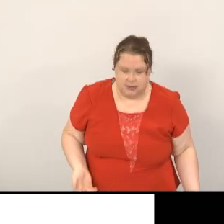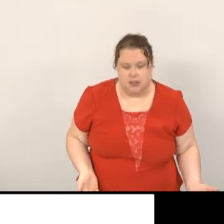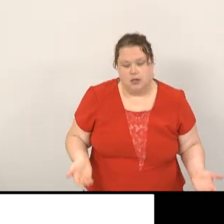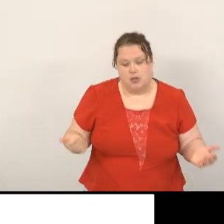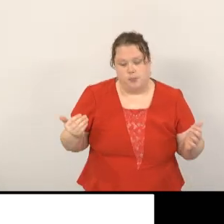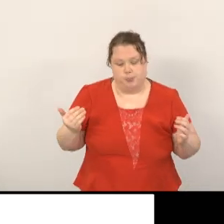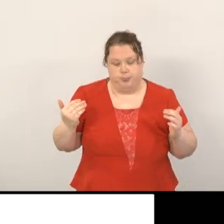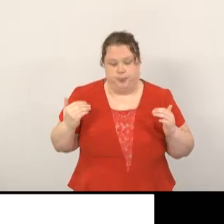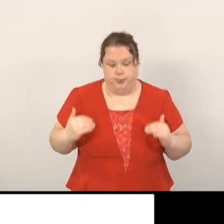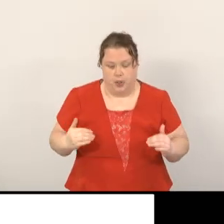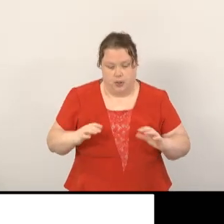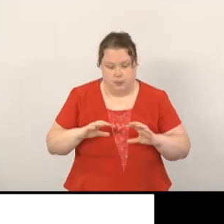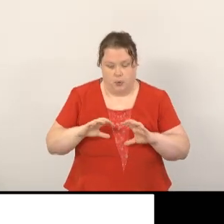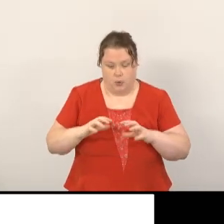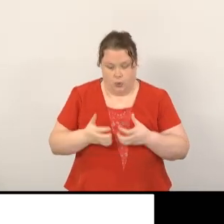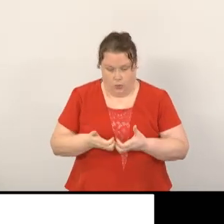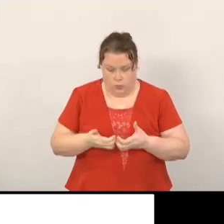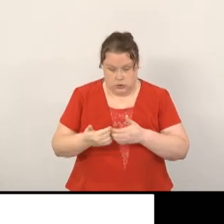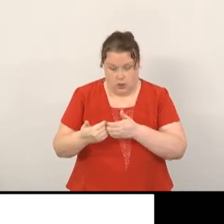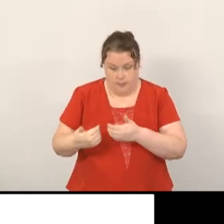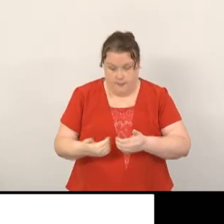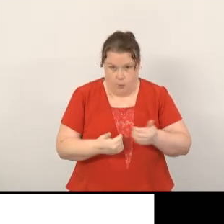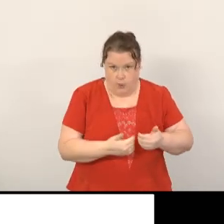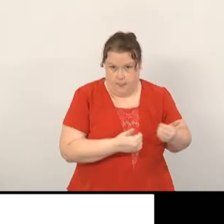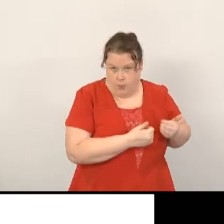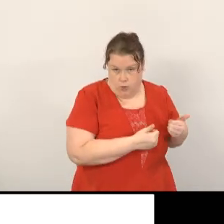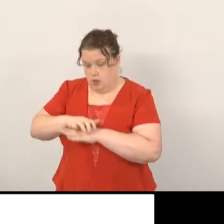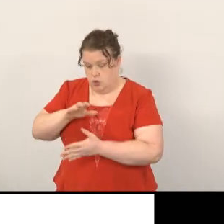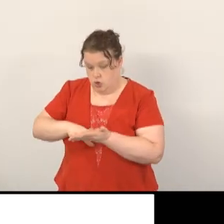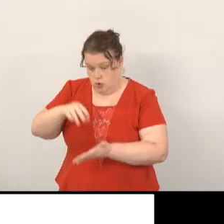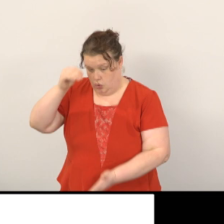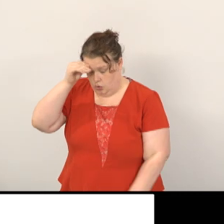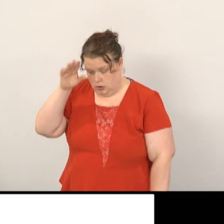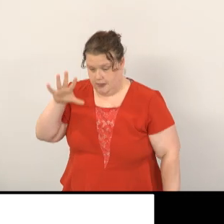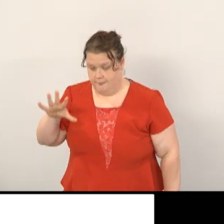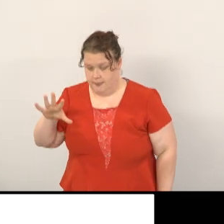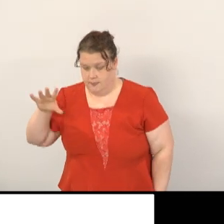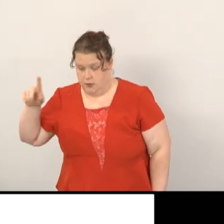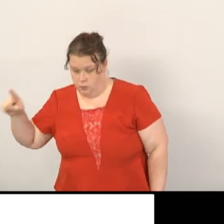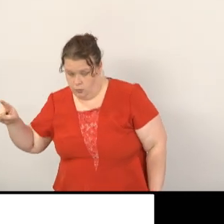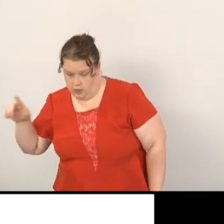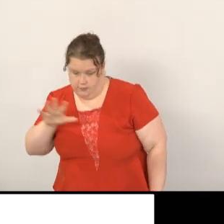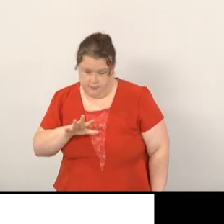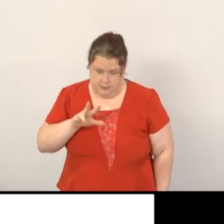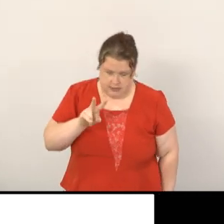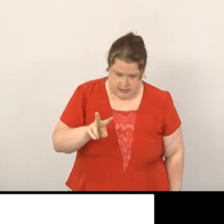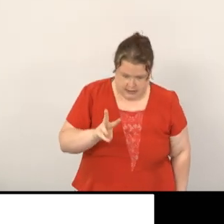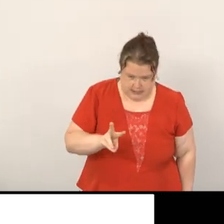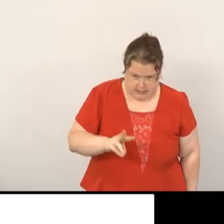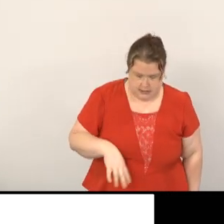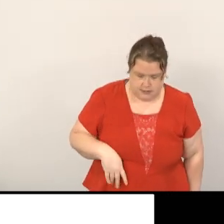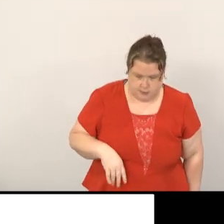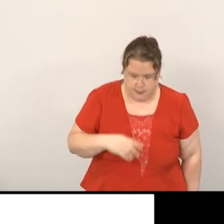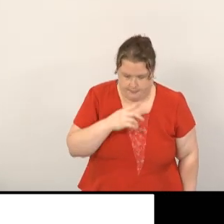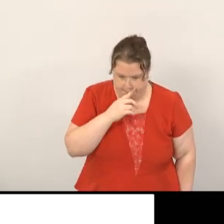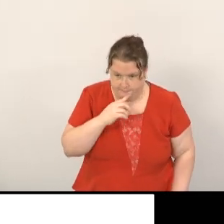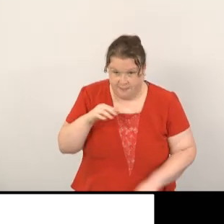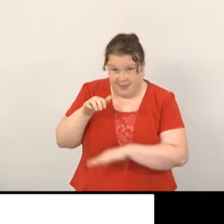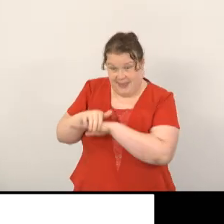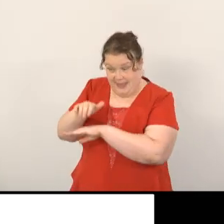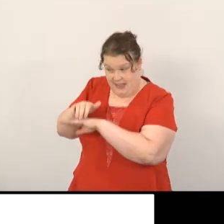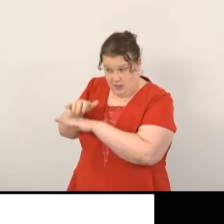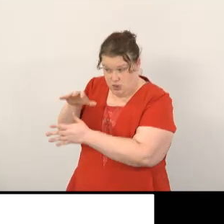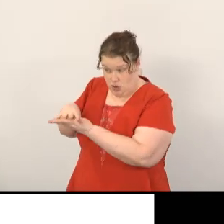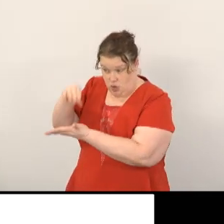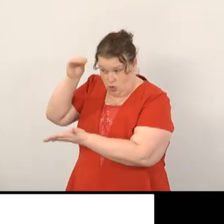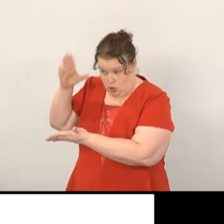subpopulations are broken apart and are different of course than the aggregate. All except um our English learners and